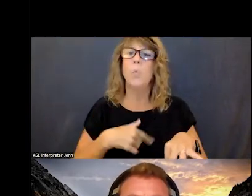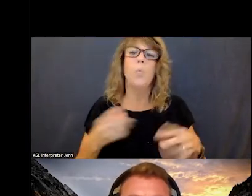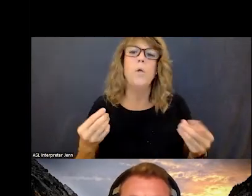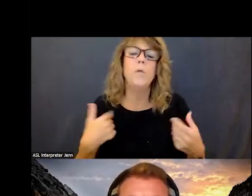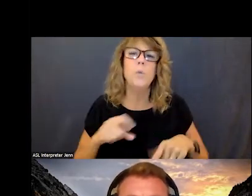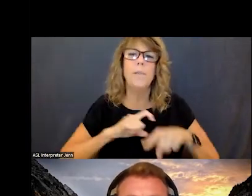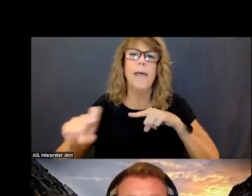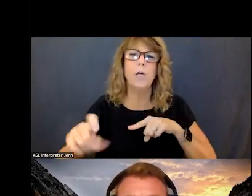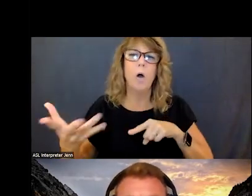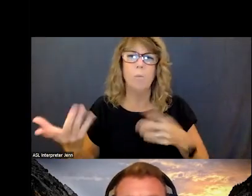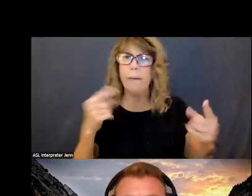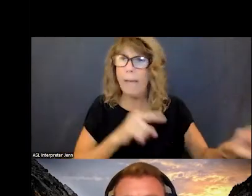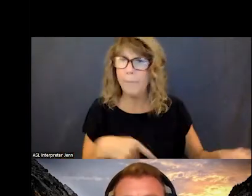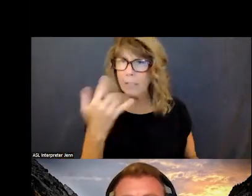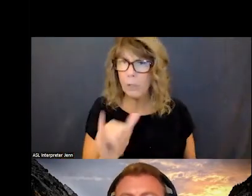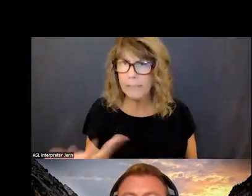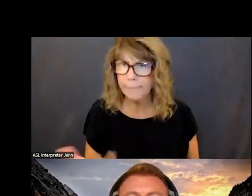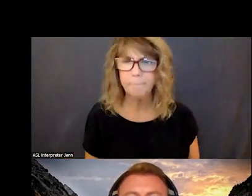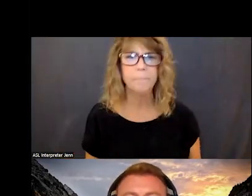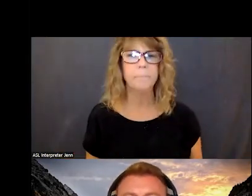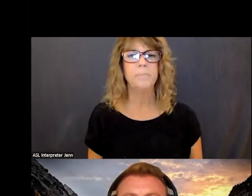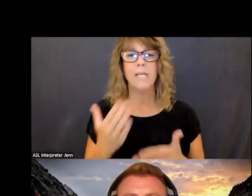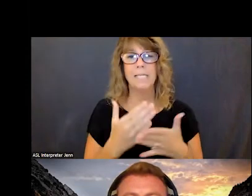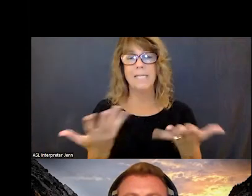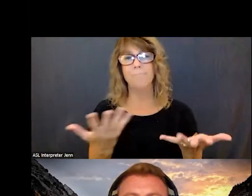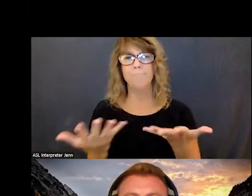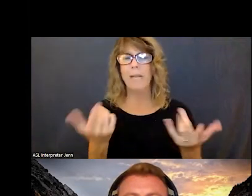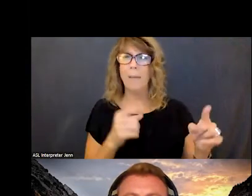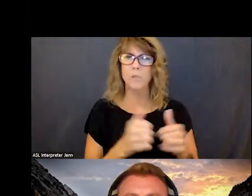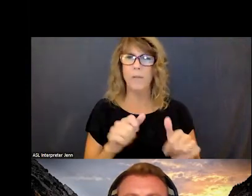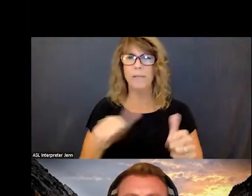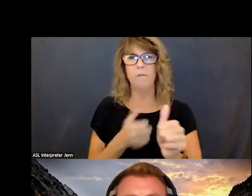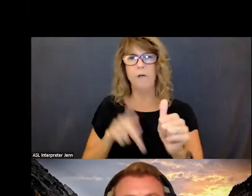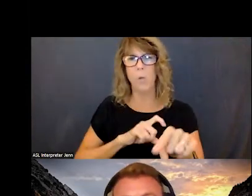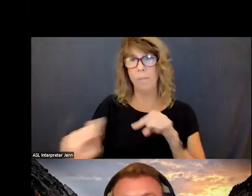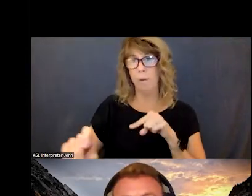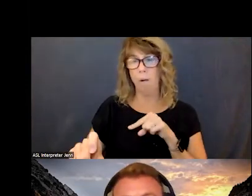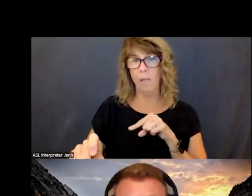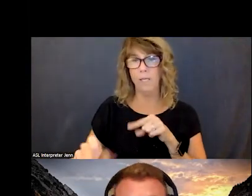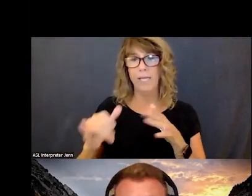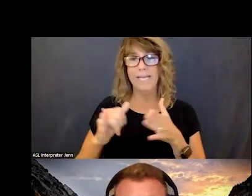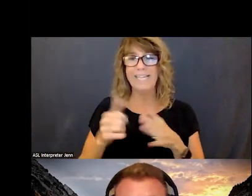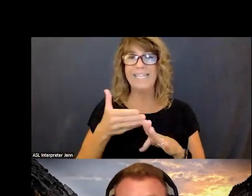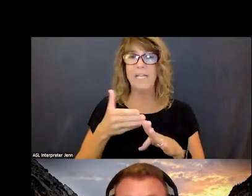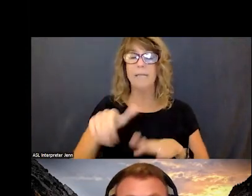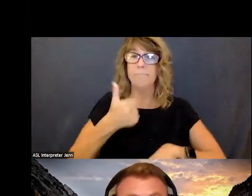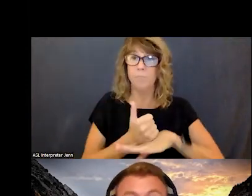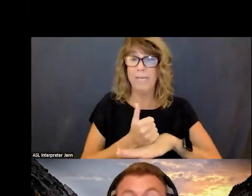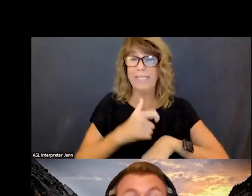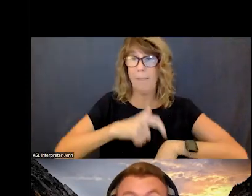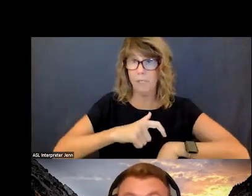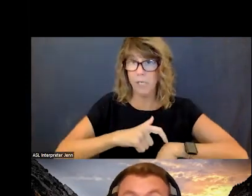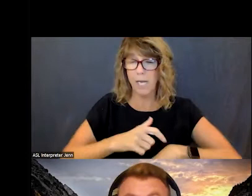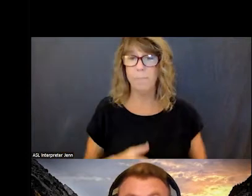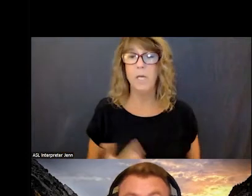call. Now, some of the nuance with a follow-up call is that it's at a pre-established time and that